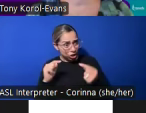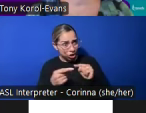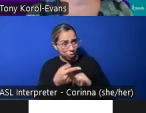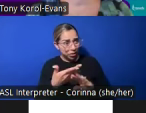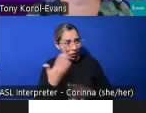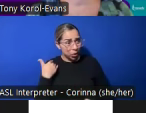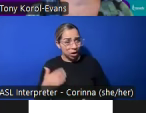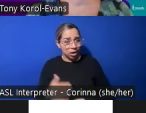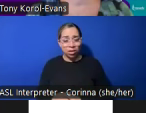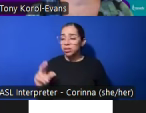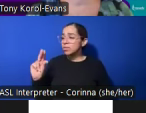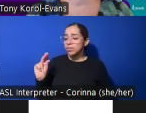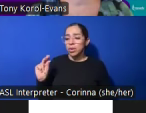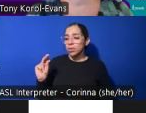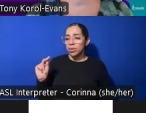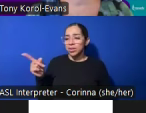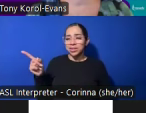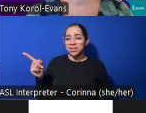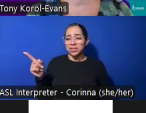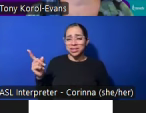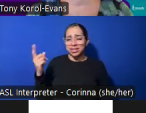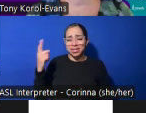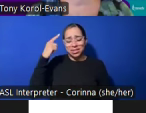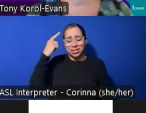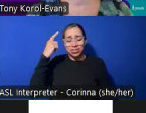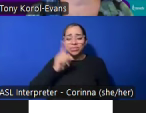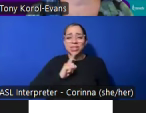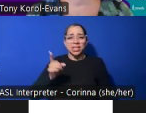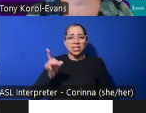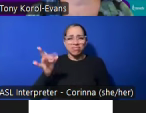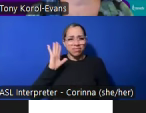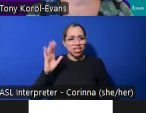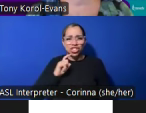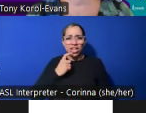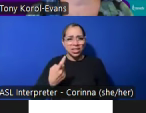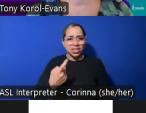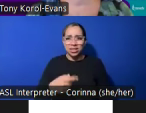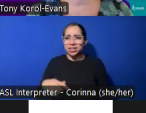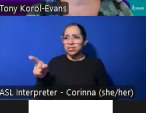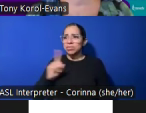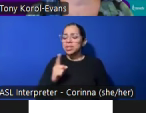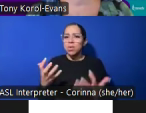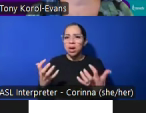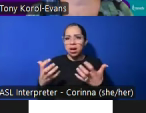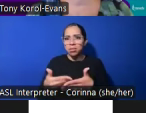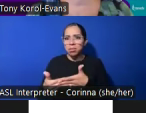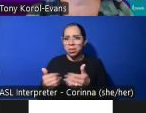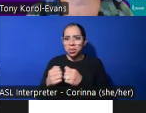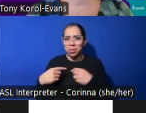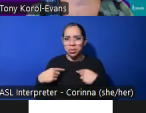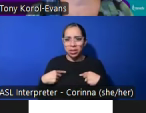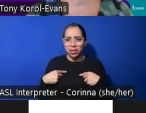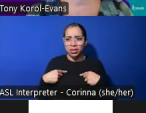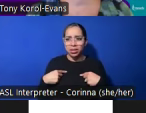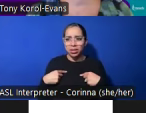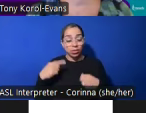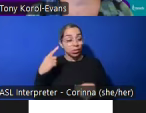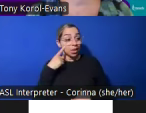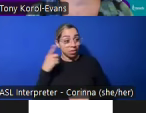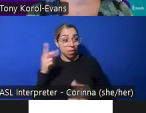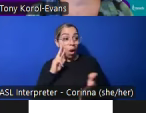No, he's just crazy jealous, and he really wants to have a baby with me. Do you think he got you pregnant